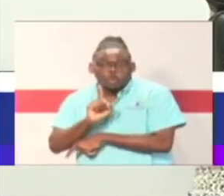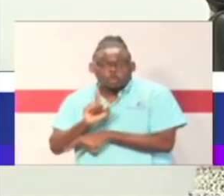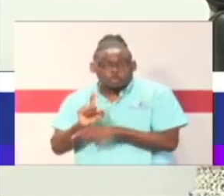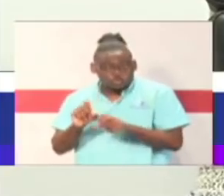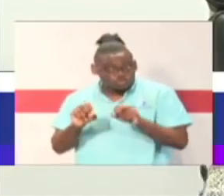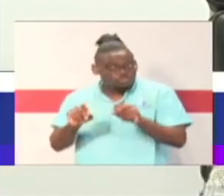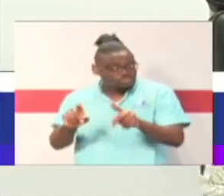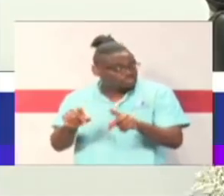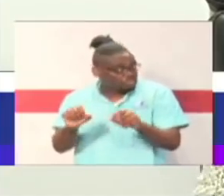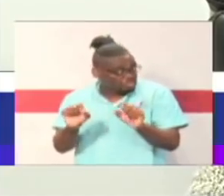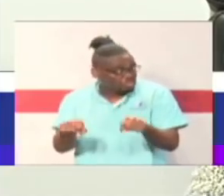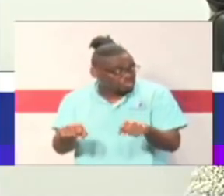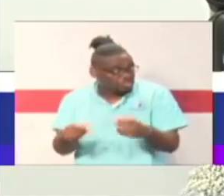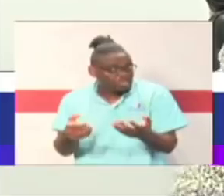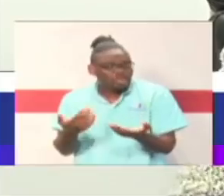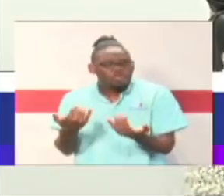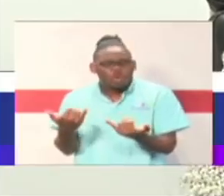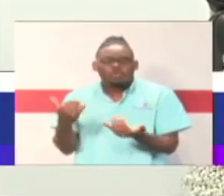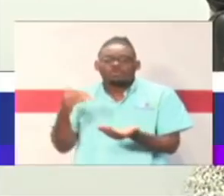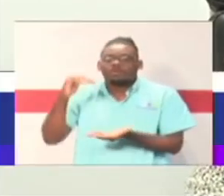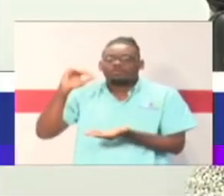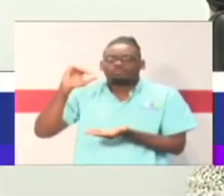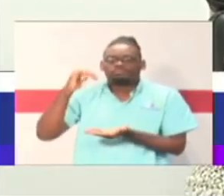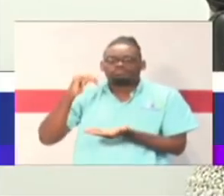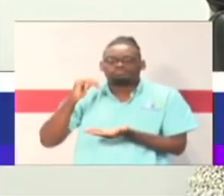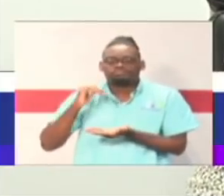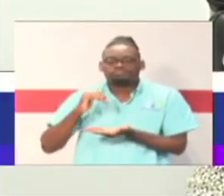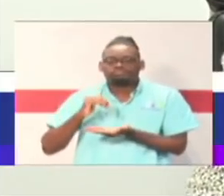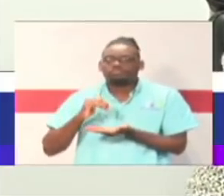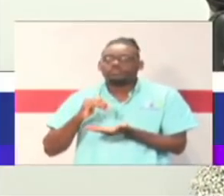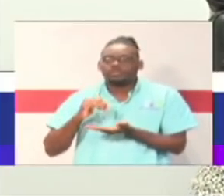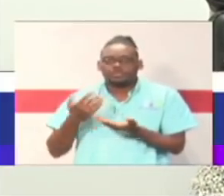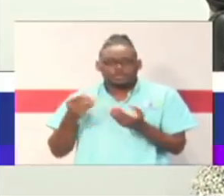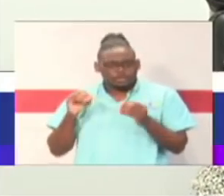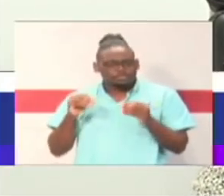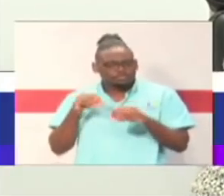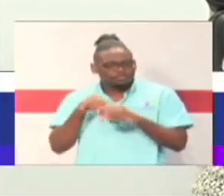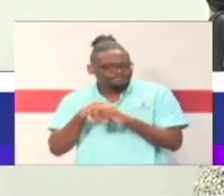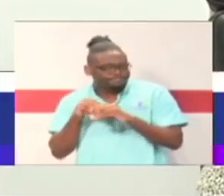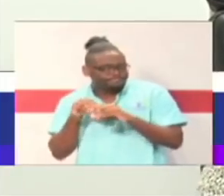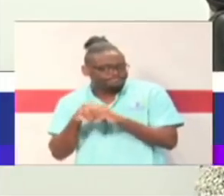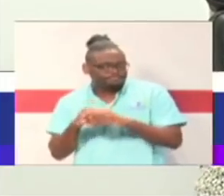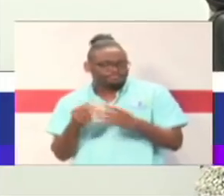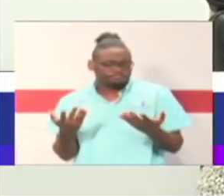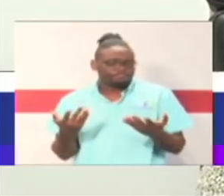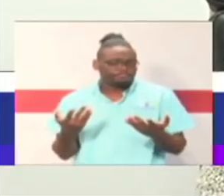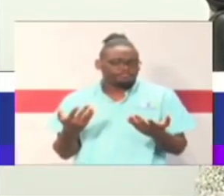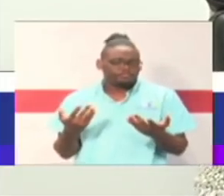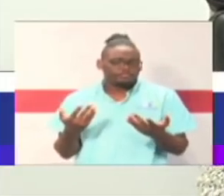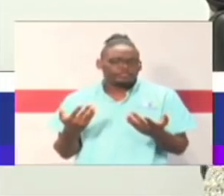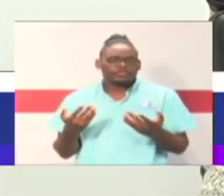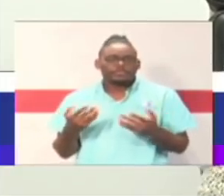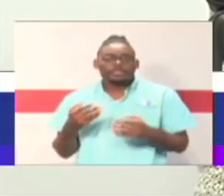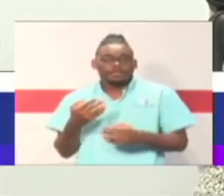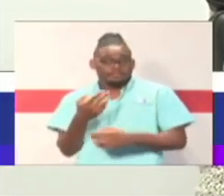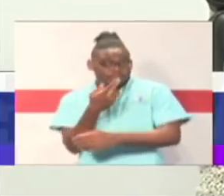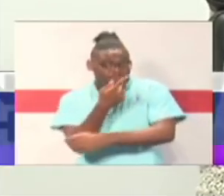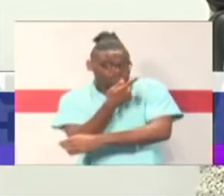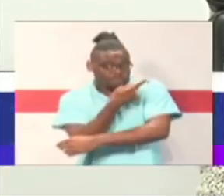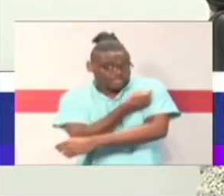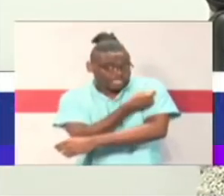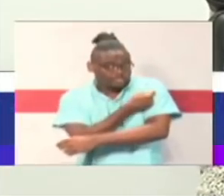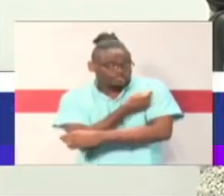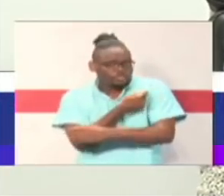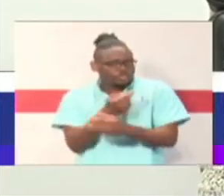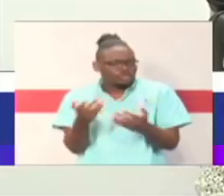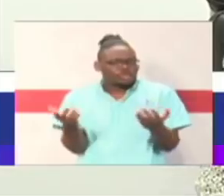well as deaths due to COVID-19. And of course, vaccination has been in our system for 40 years plus.